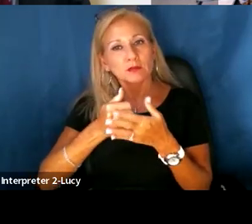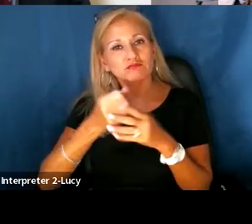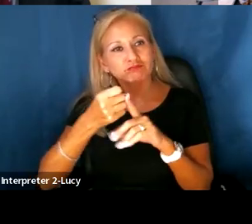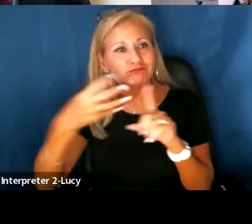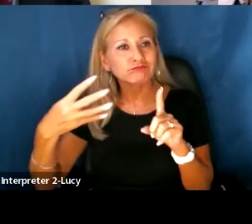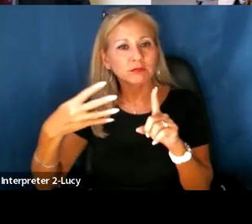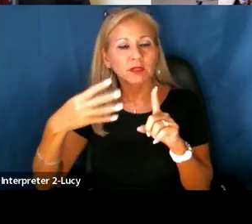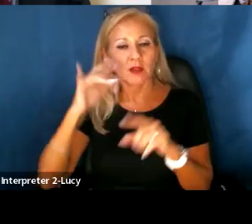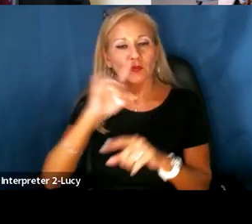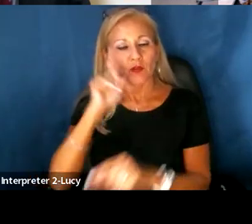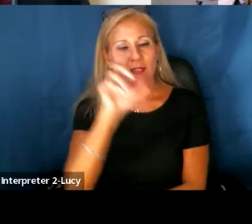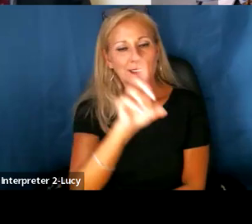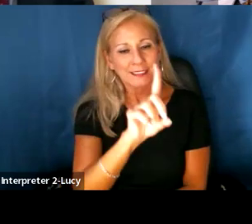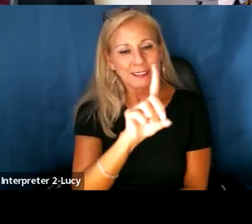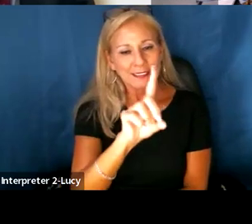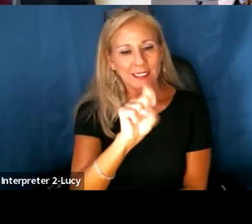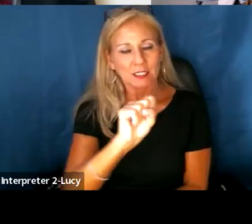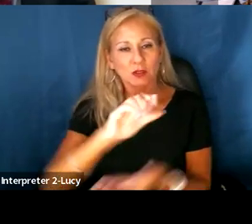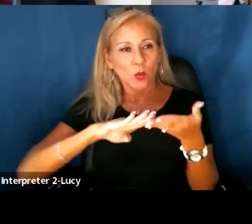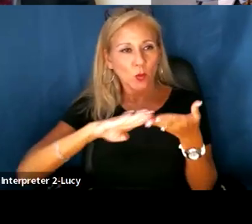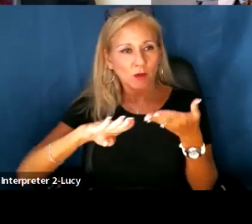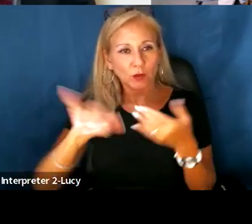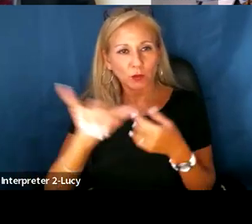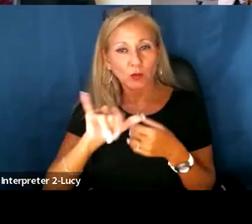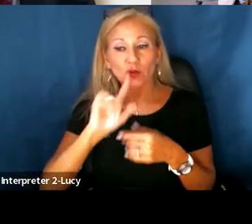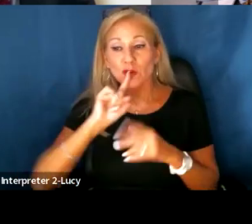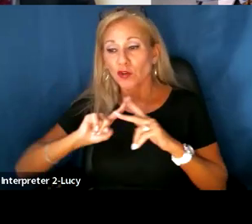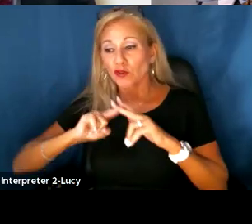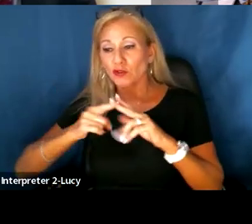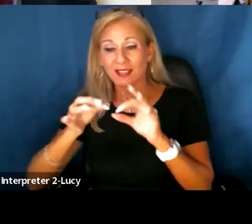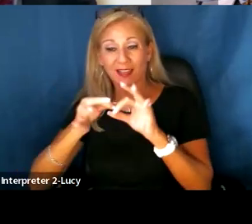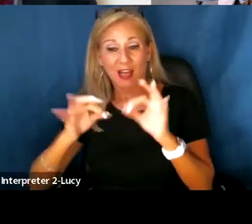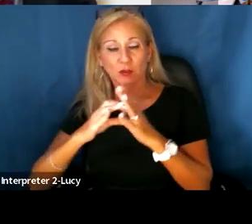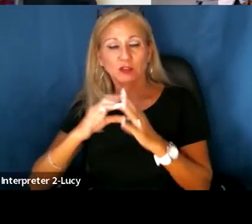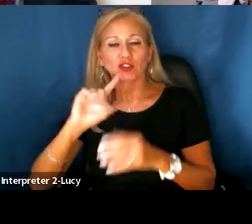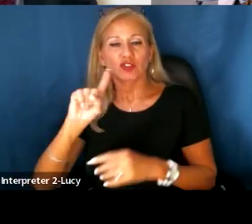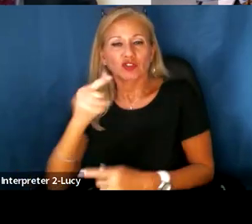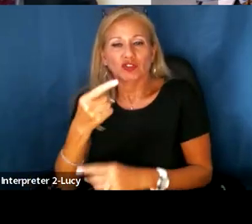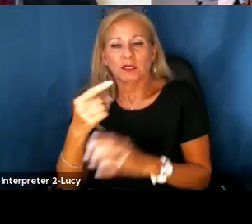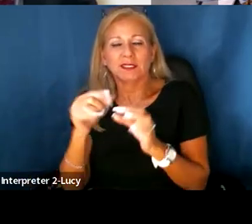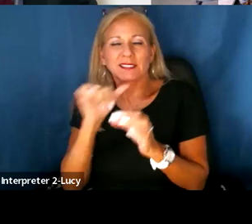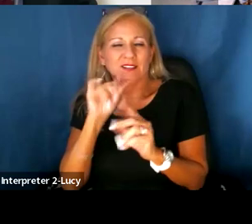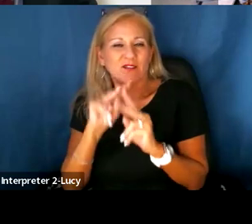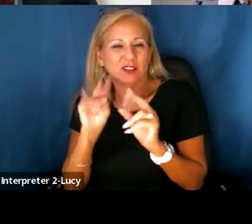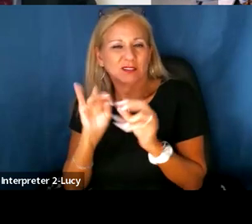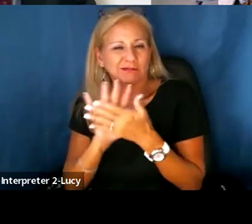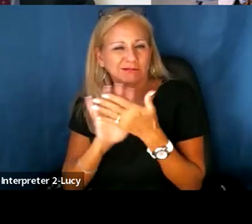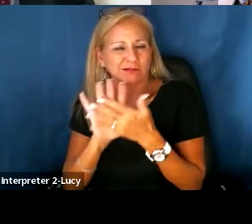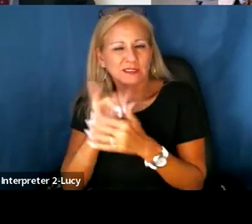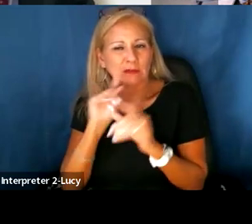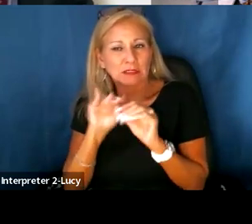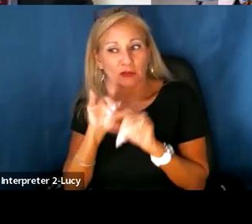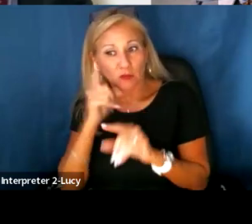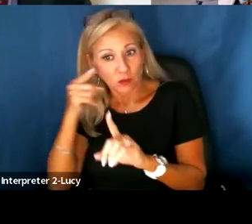for the DDS waiver, as well as, because originally the language wasn't really clear if it was just for